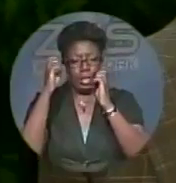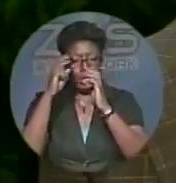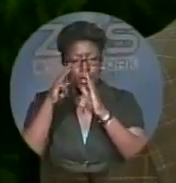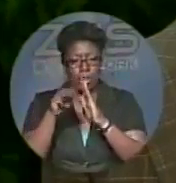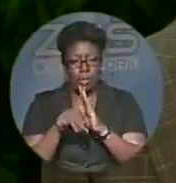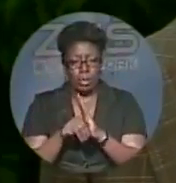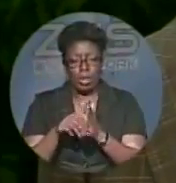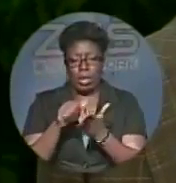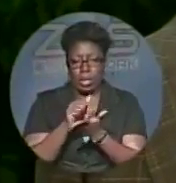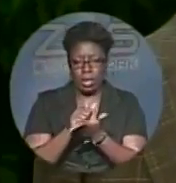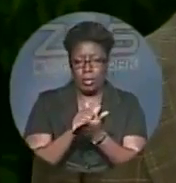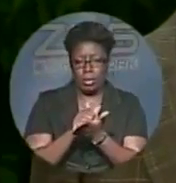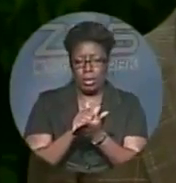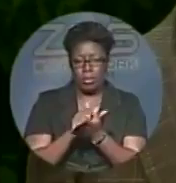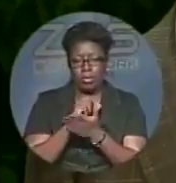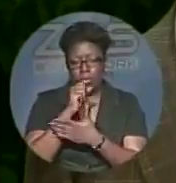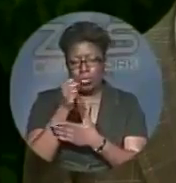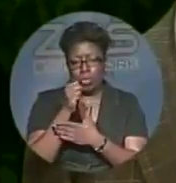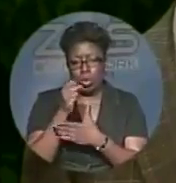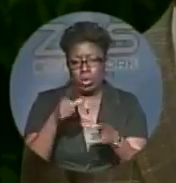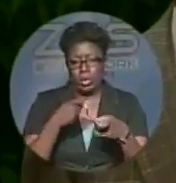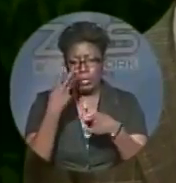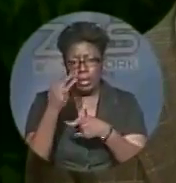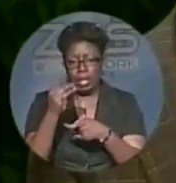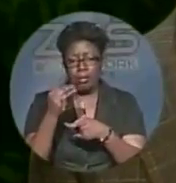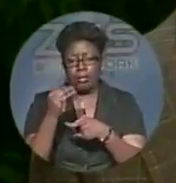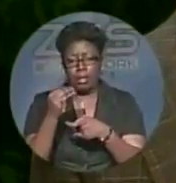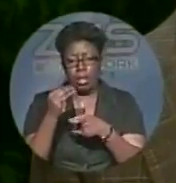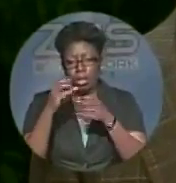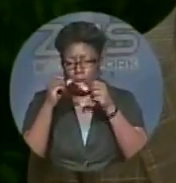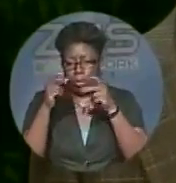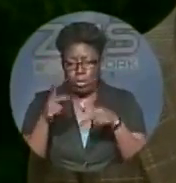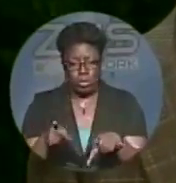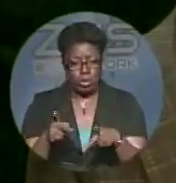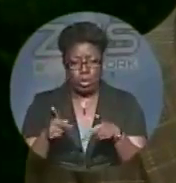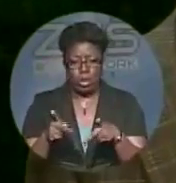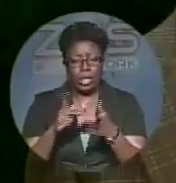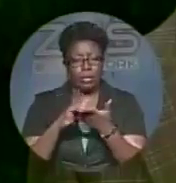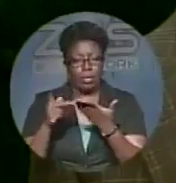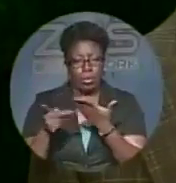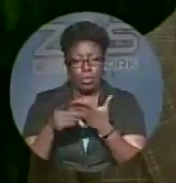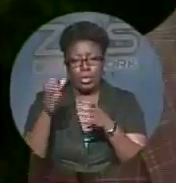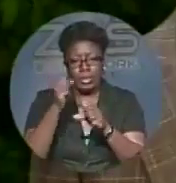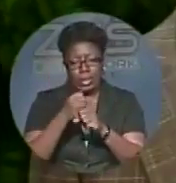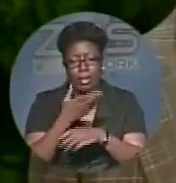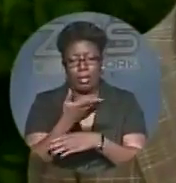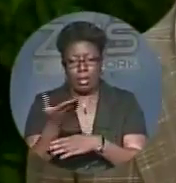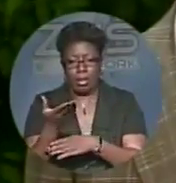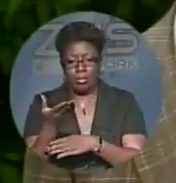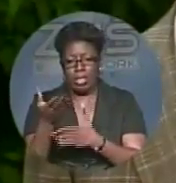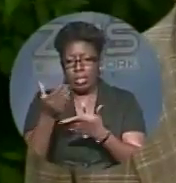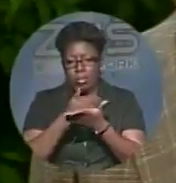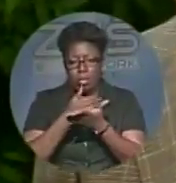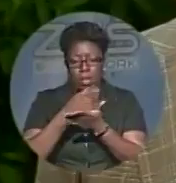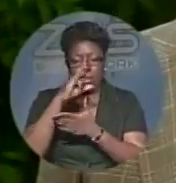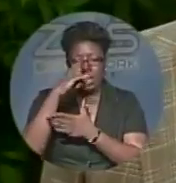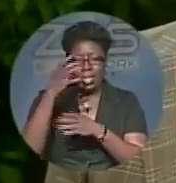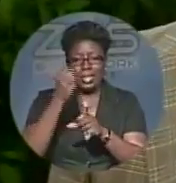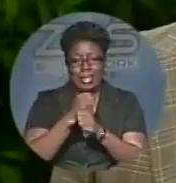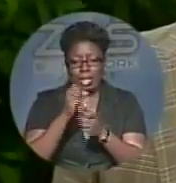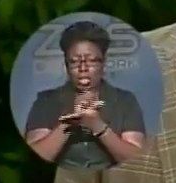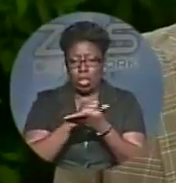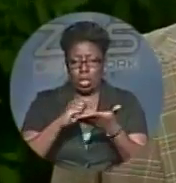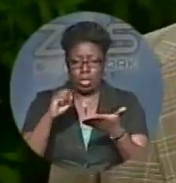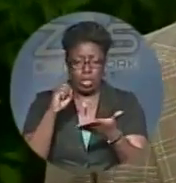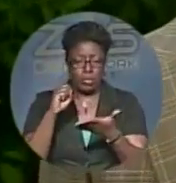this gives them a program and an opportunity and a ladder to get there. Some of these kids get scholarships. I think last year we had